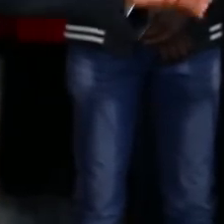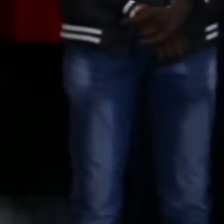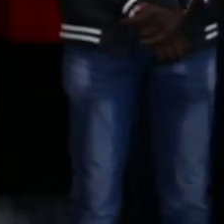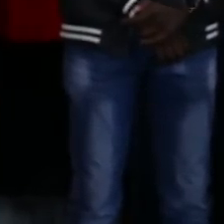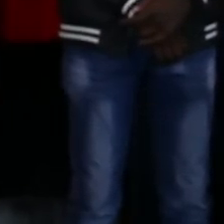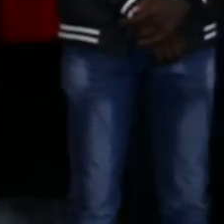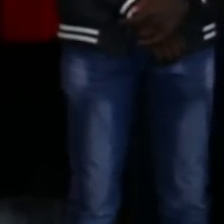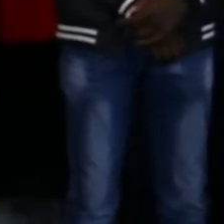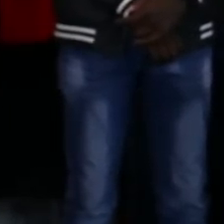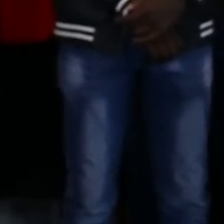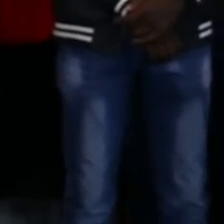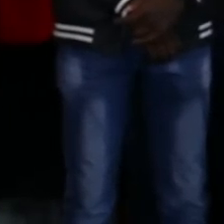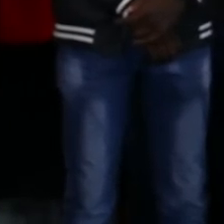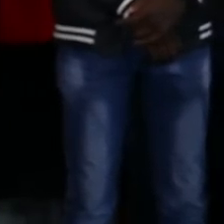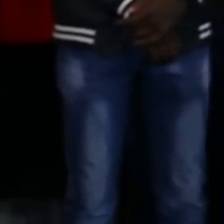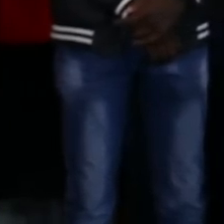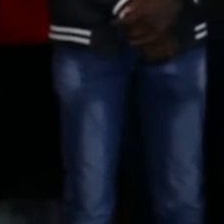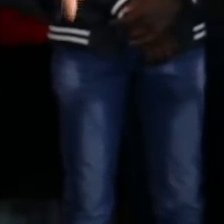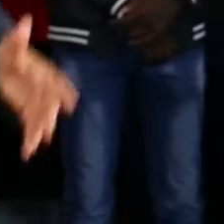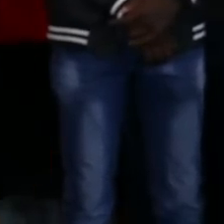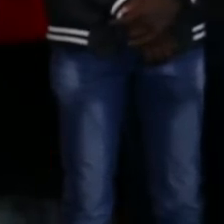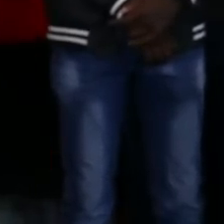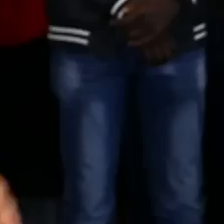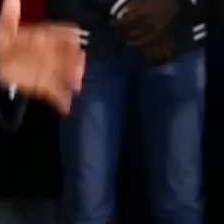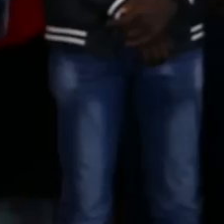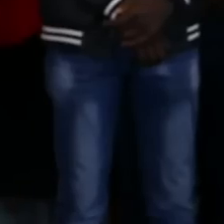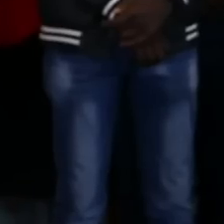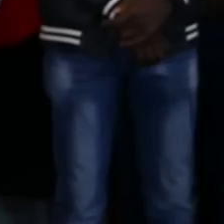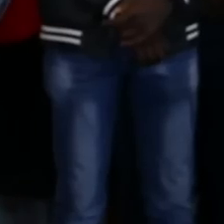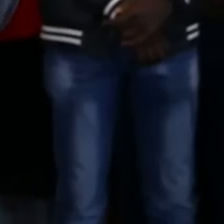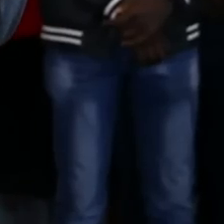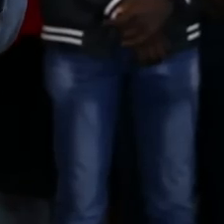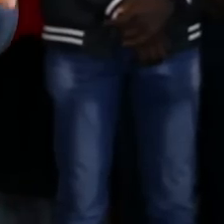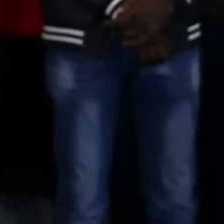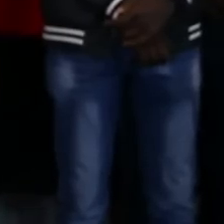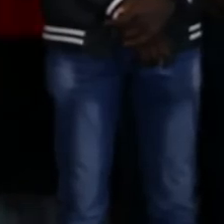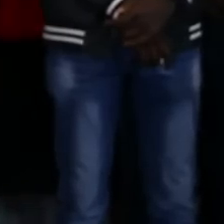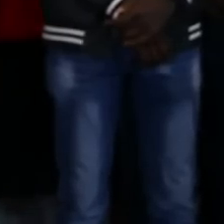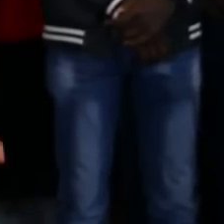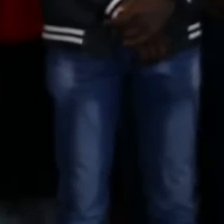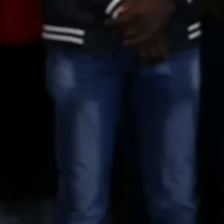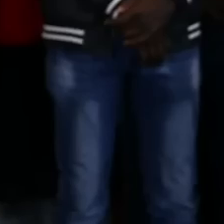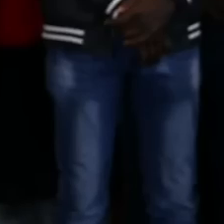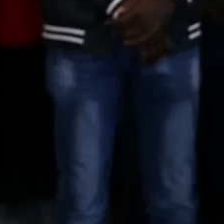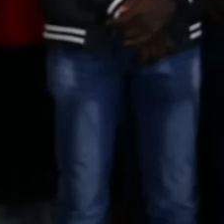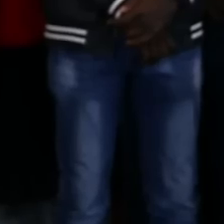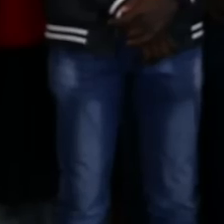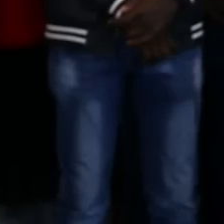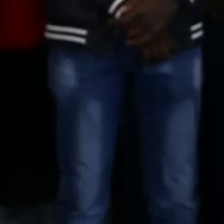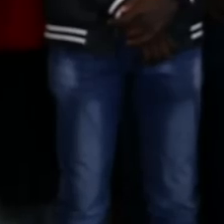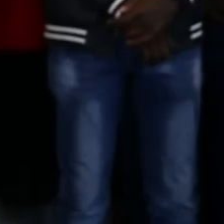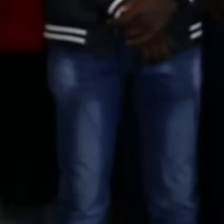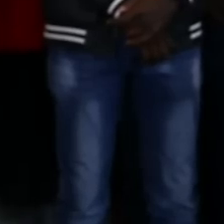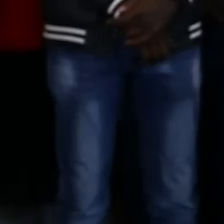And if you try to live right, and if you try to do what the Lord says, and he can't get